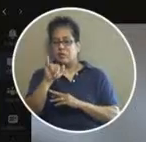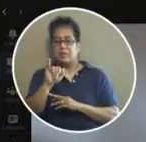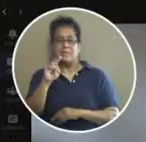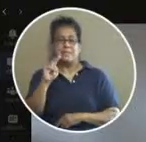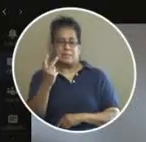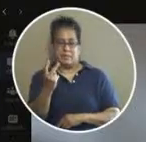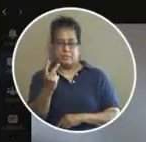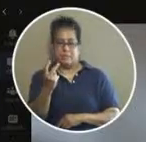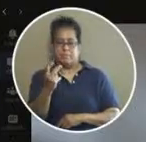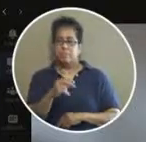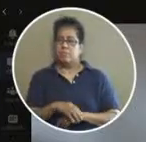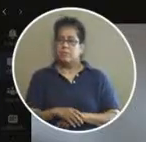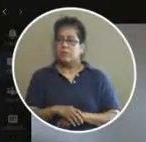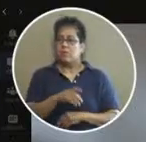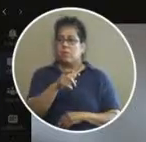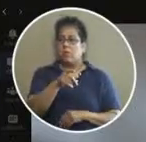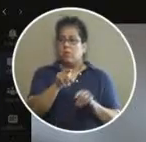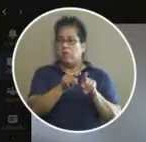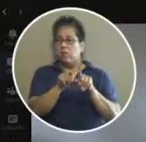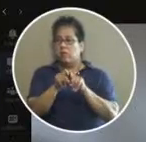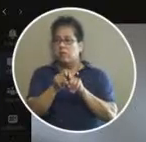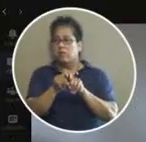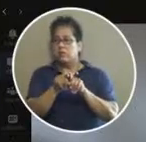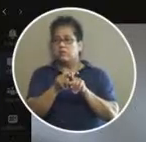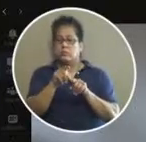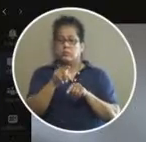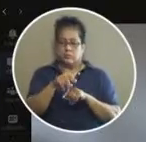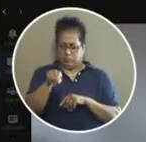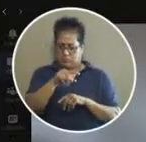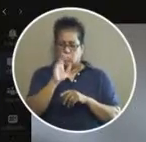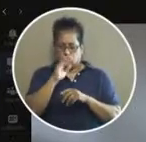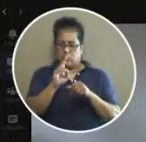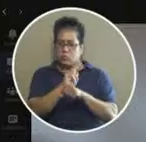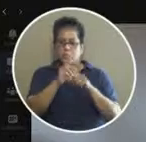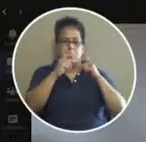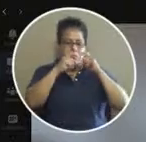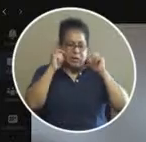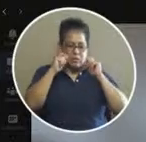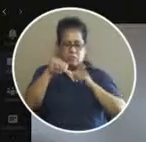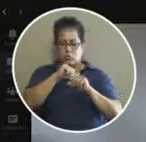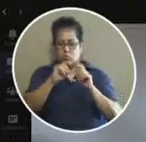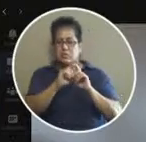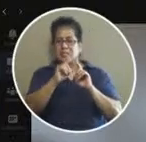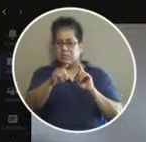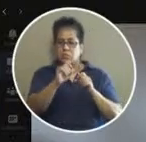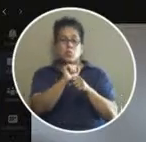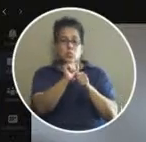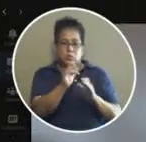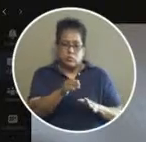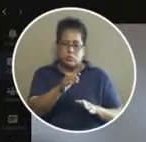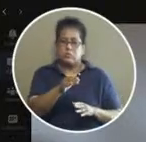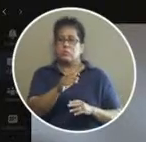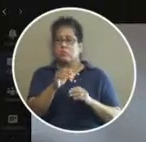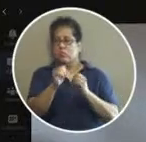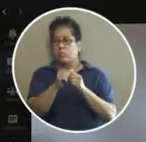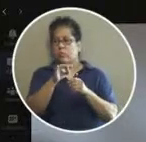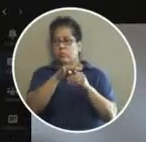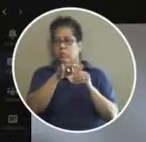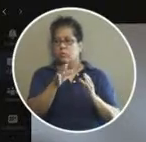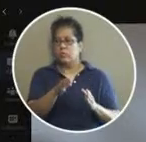2nd. Campaign workers will also need to wear masks and maintain social distance requirements with